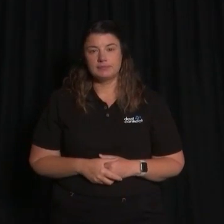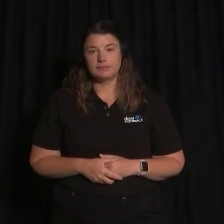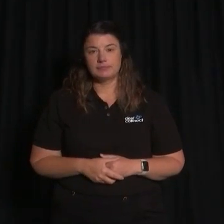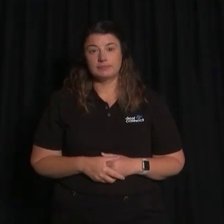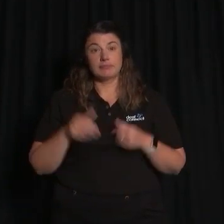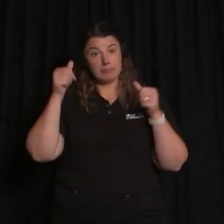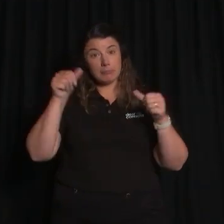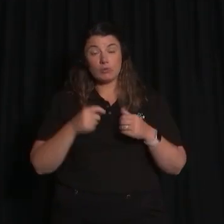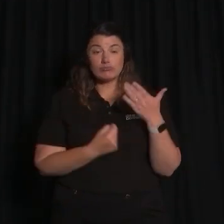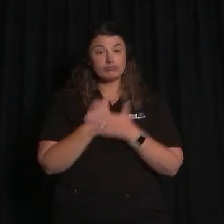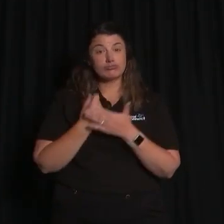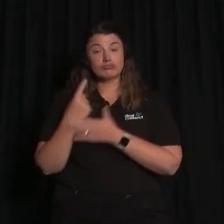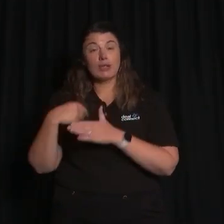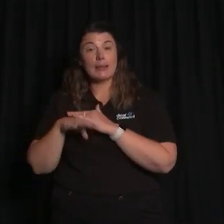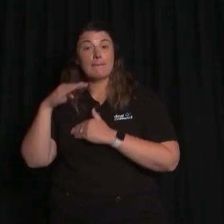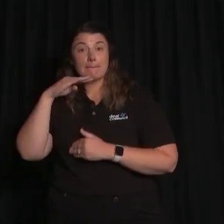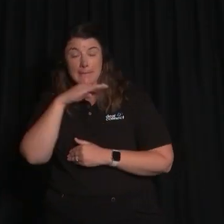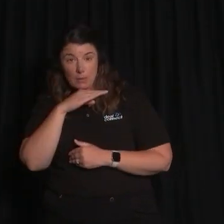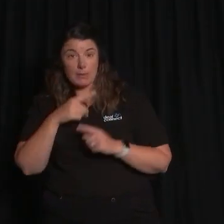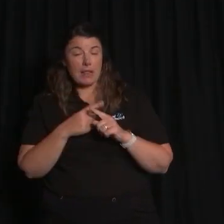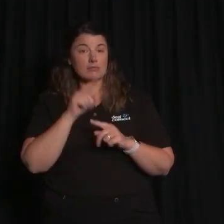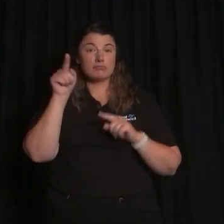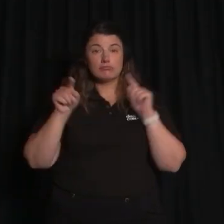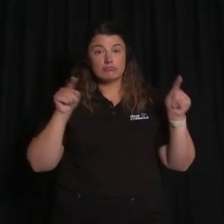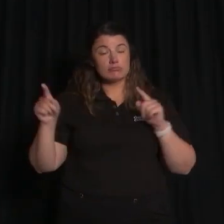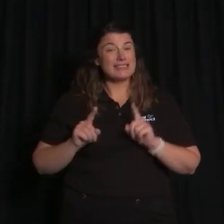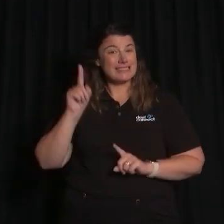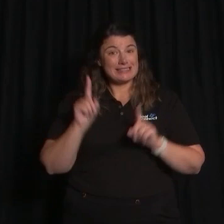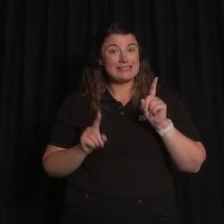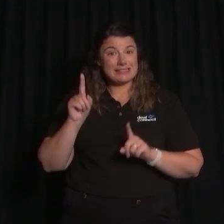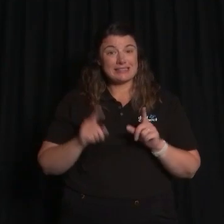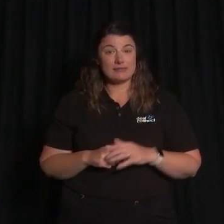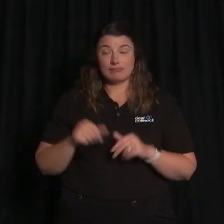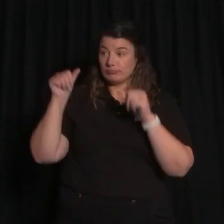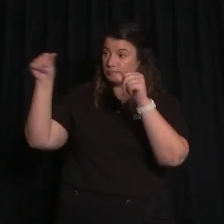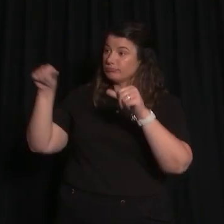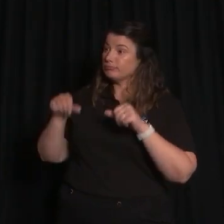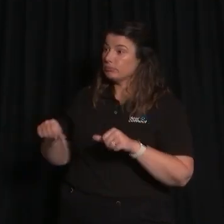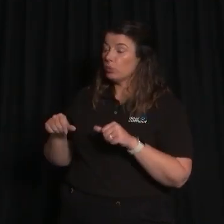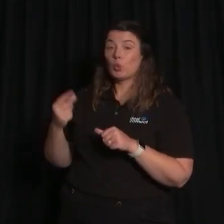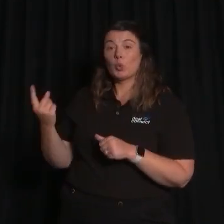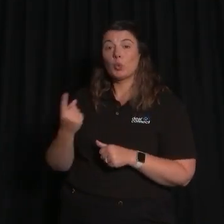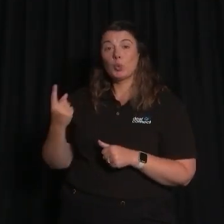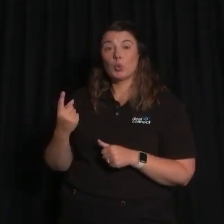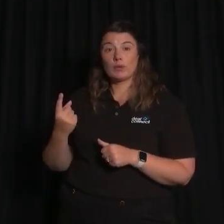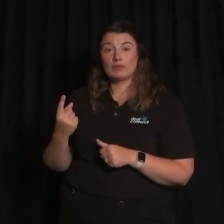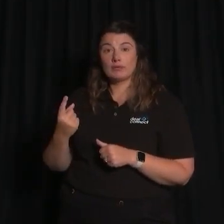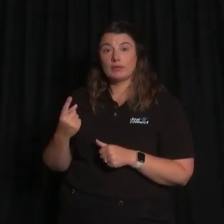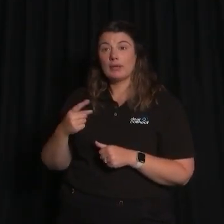appeared around the place in Melbourne and many other cities, and it was put up by